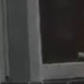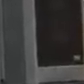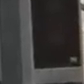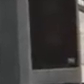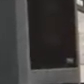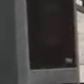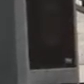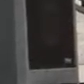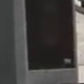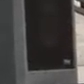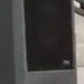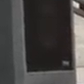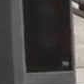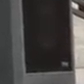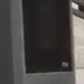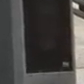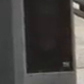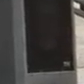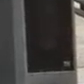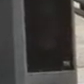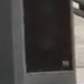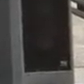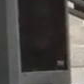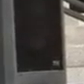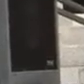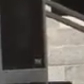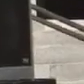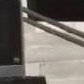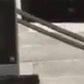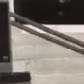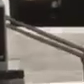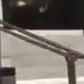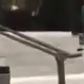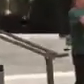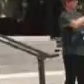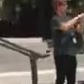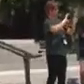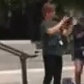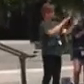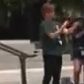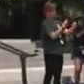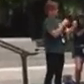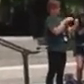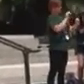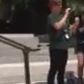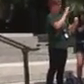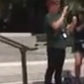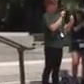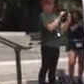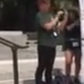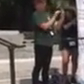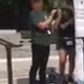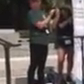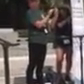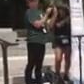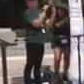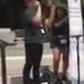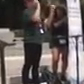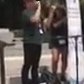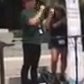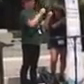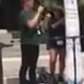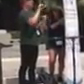history in local classrooms during the second week of October, otherwise known as Disability